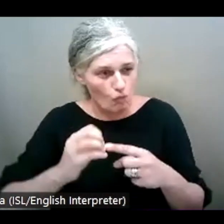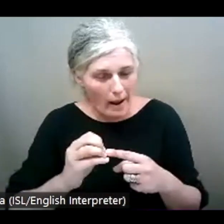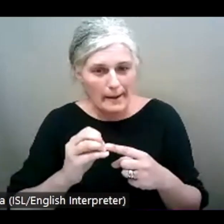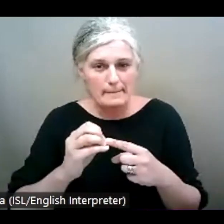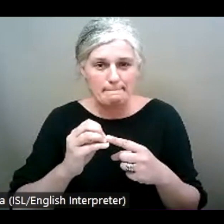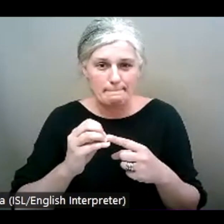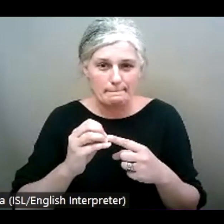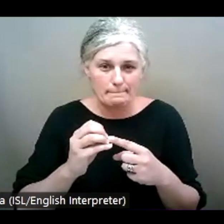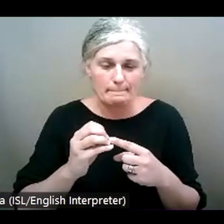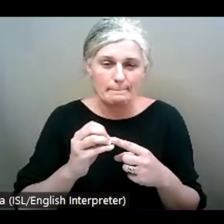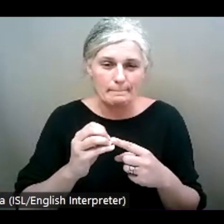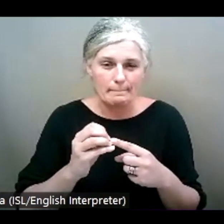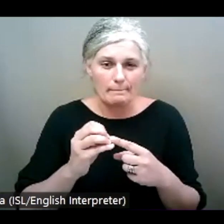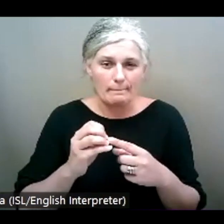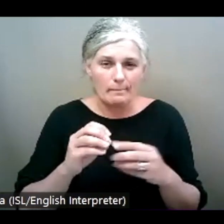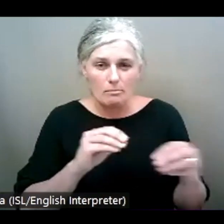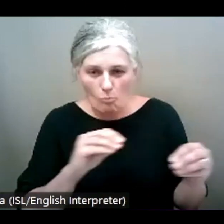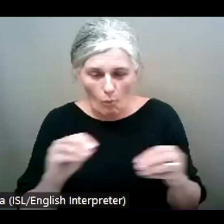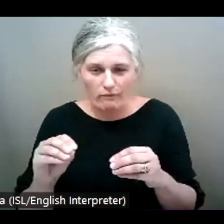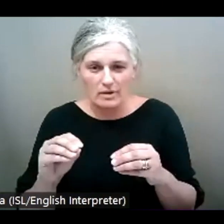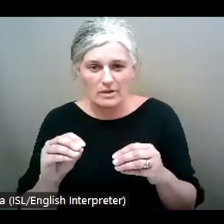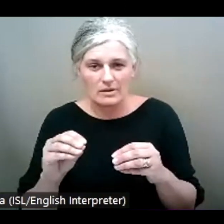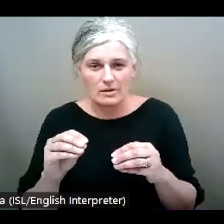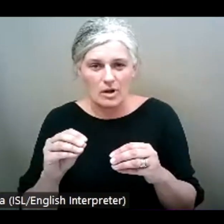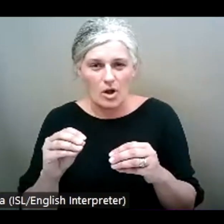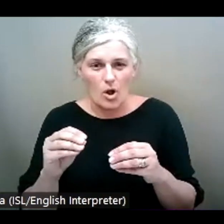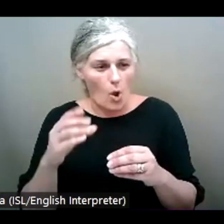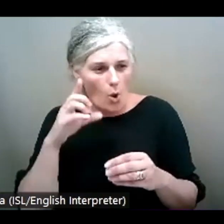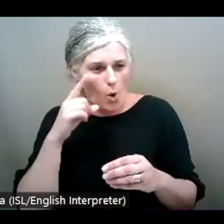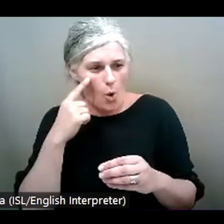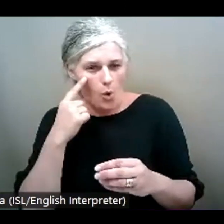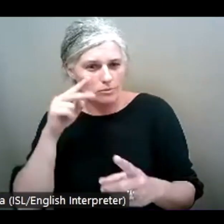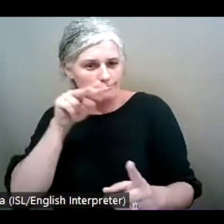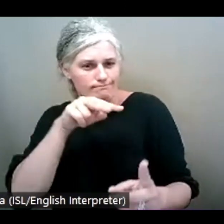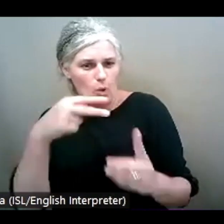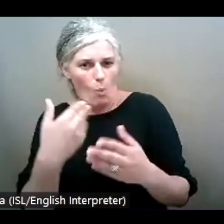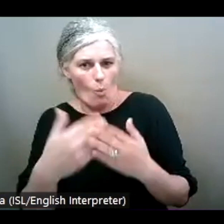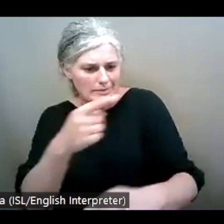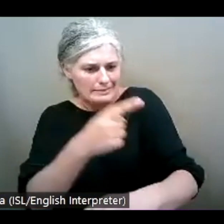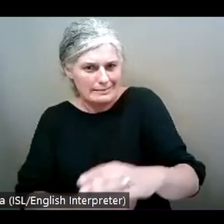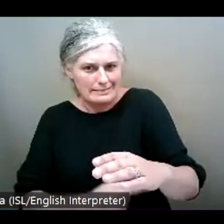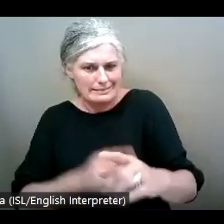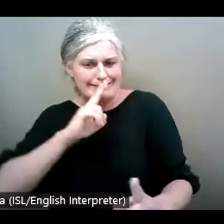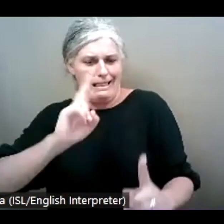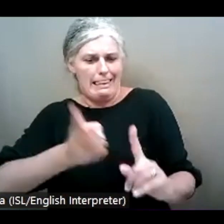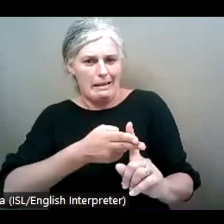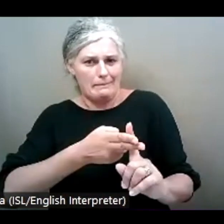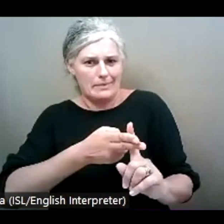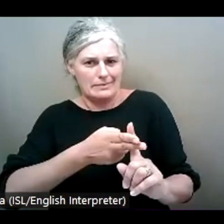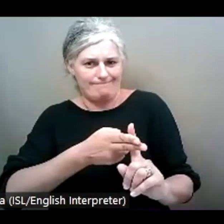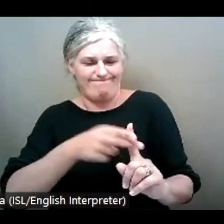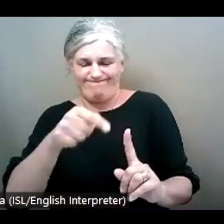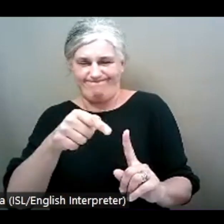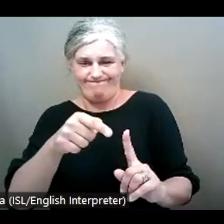about, as Fiona said, looking at what actually disables us, and the label itself, the impairment